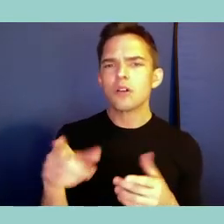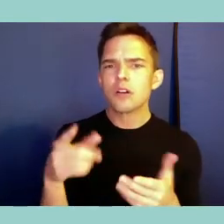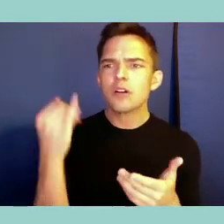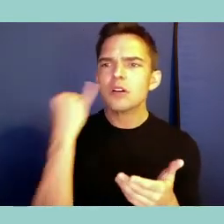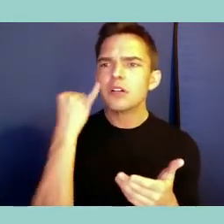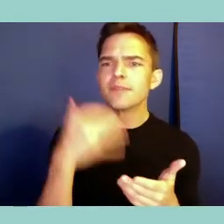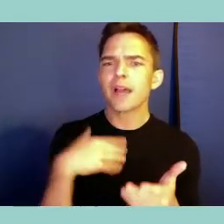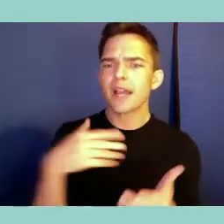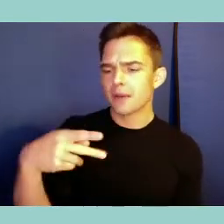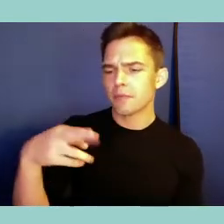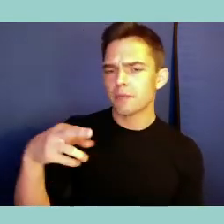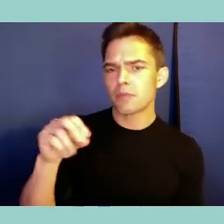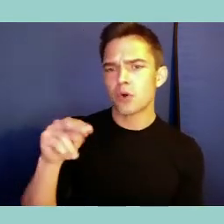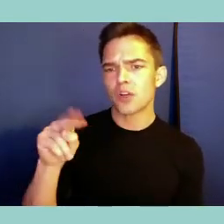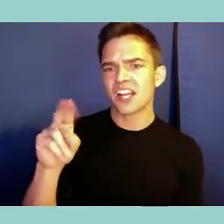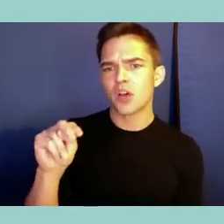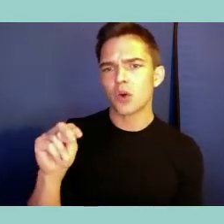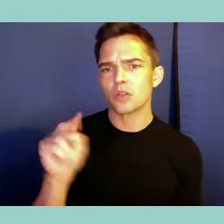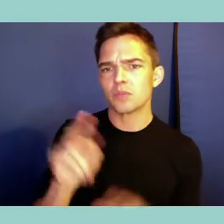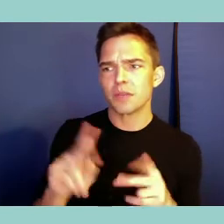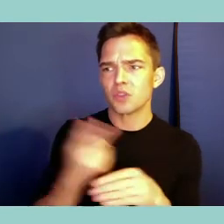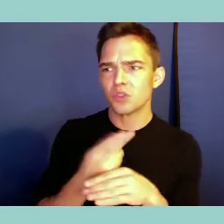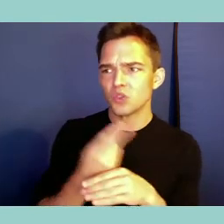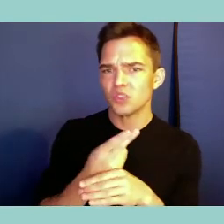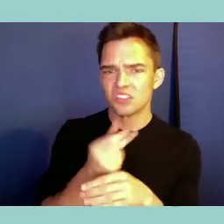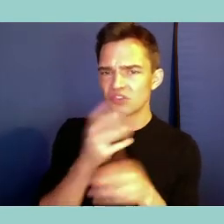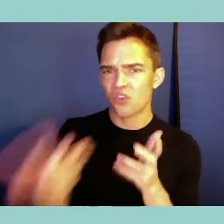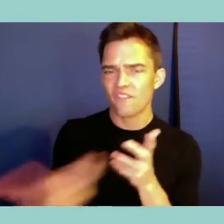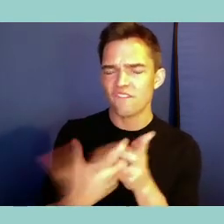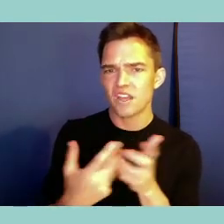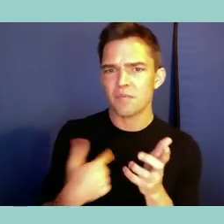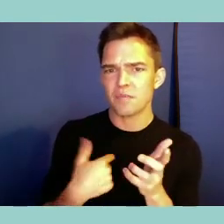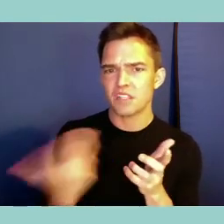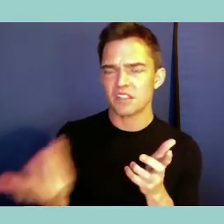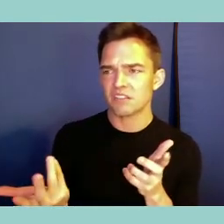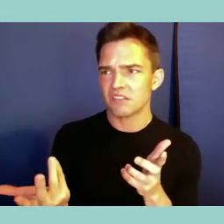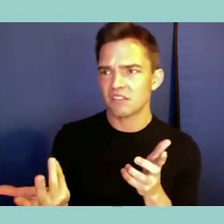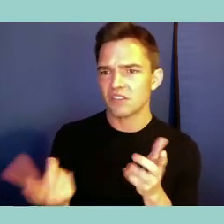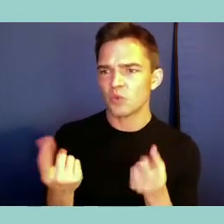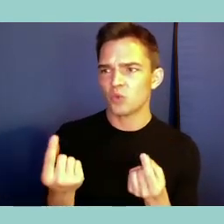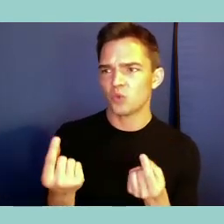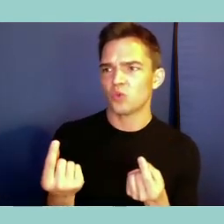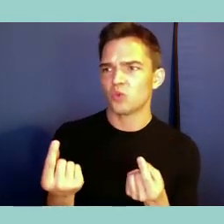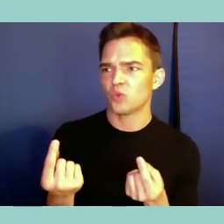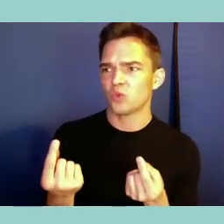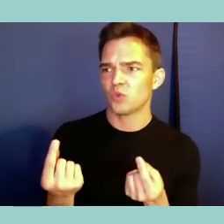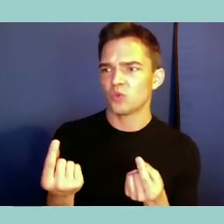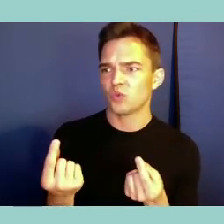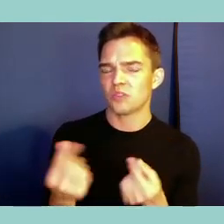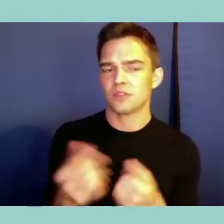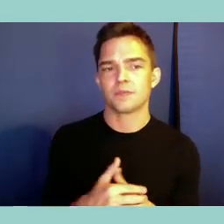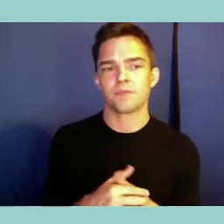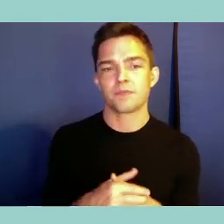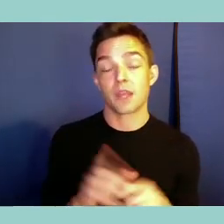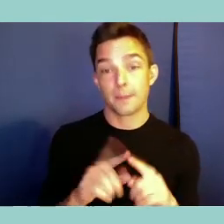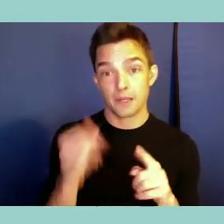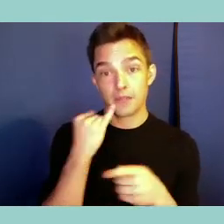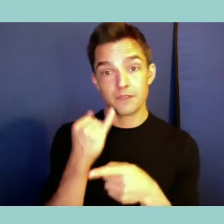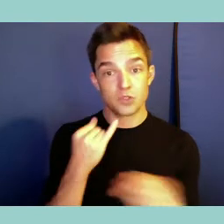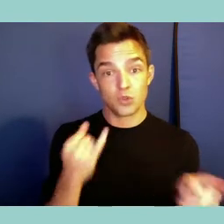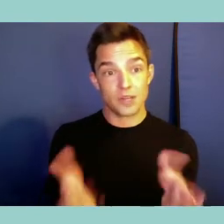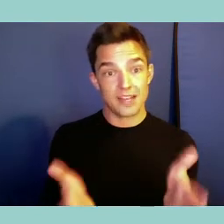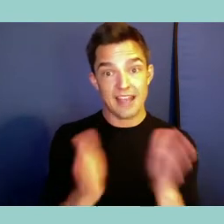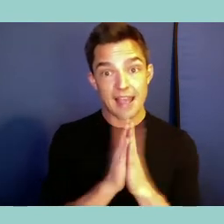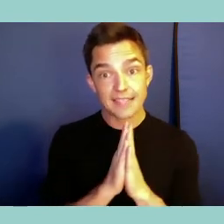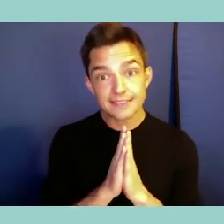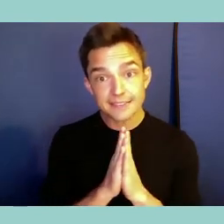Or what if my pronouns that people are using don't fit? What then?